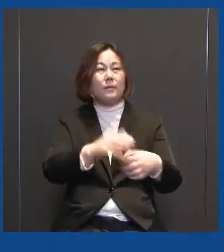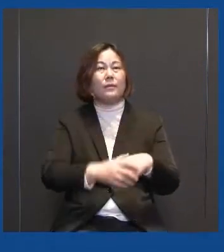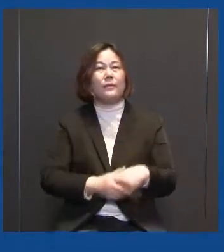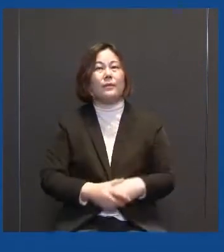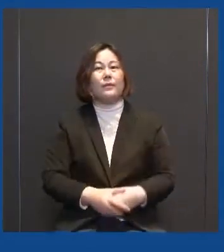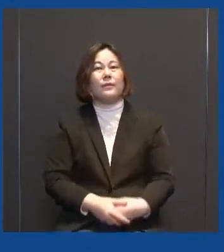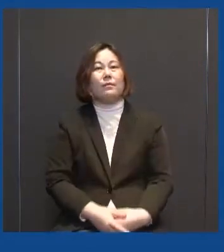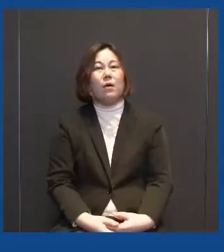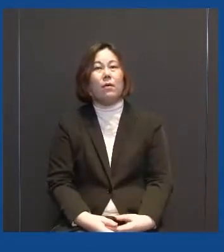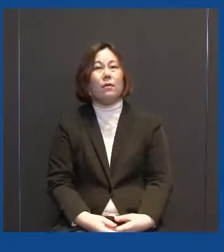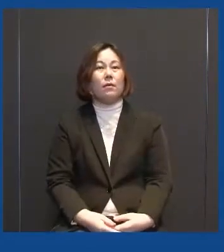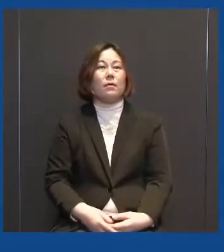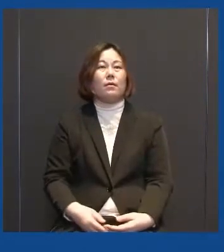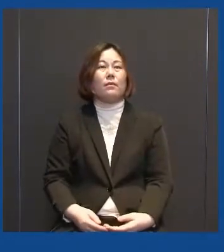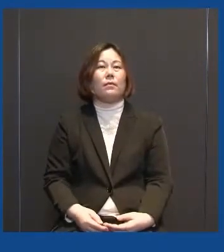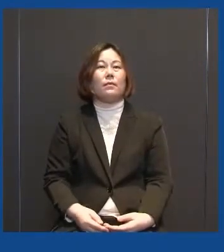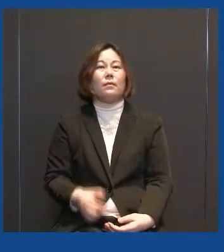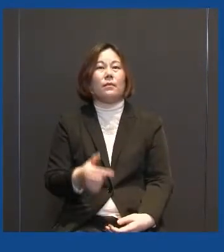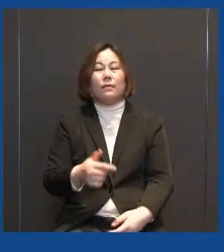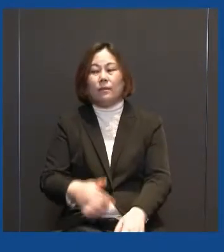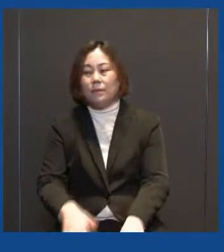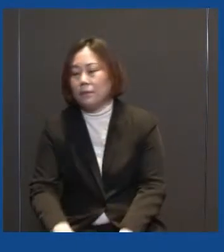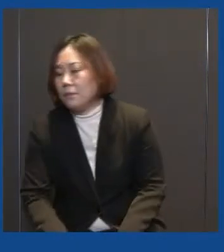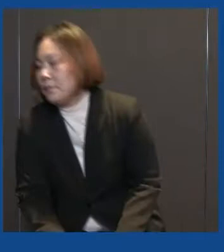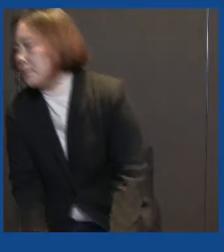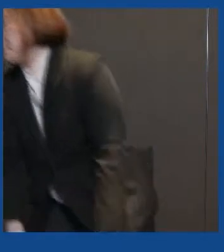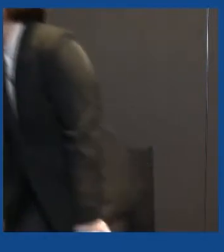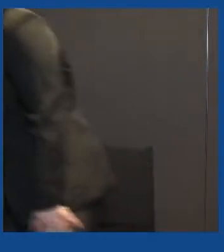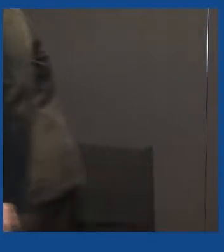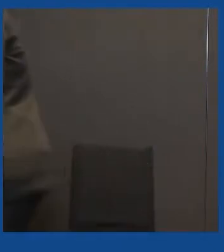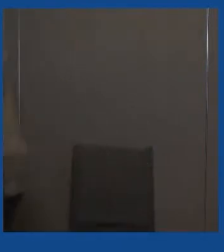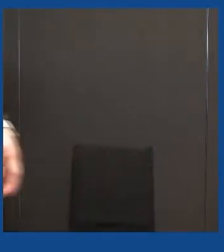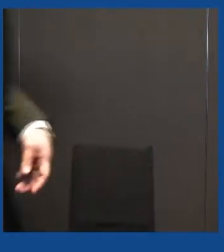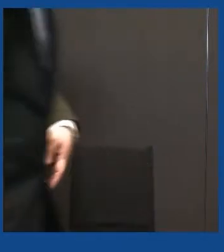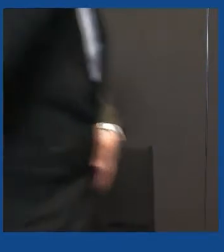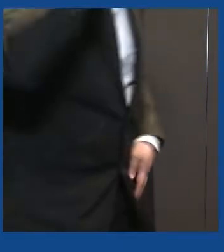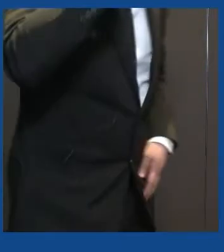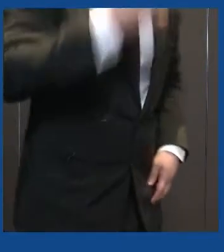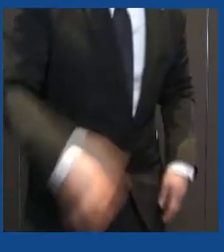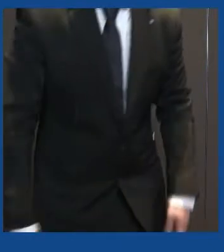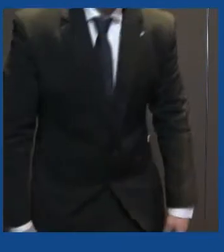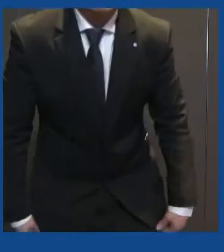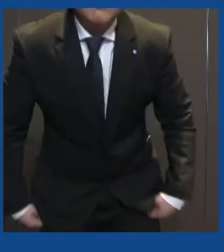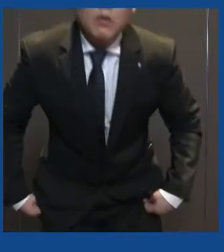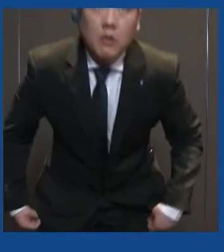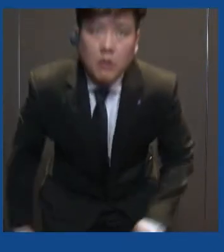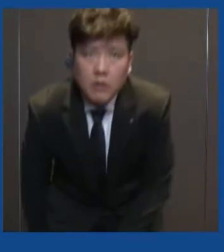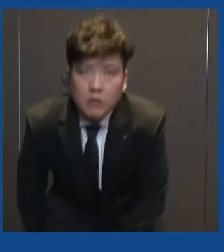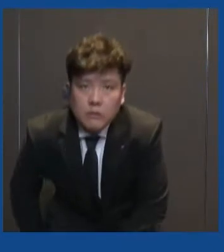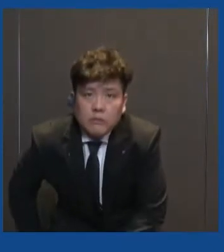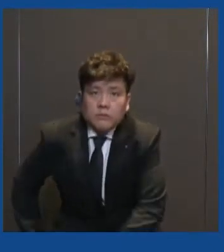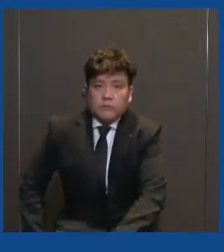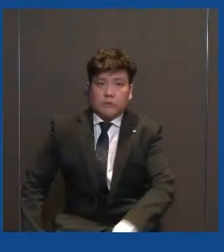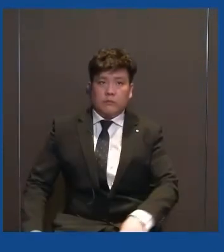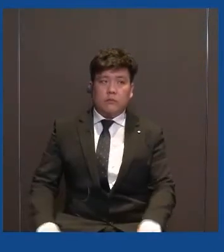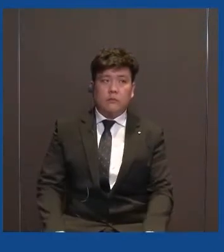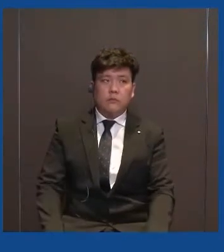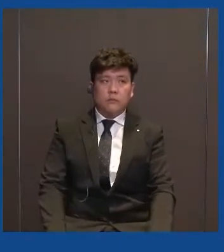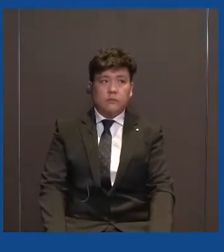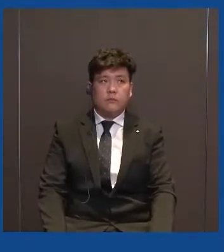We have the health counselor, Nena BOEL. So here, please go